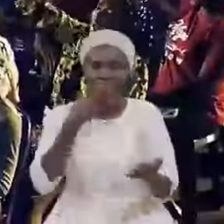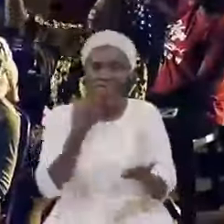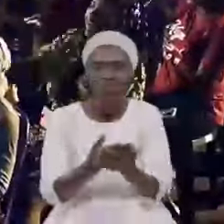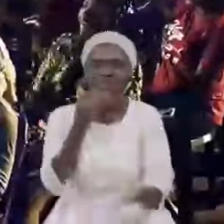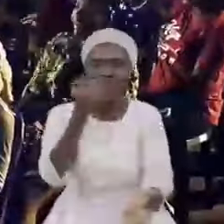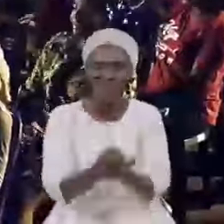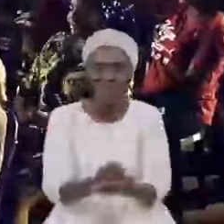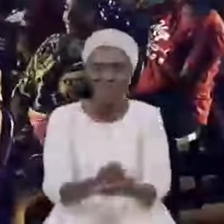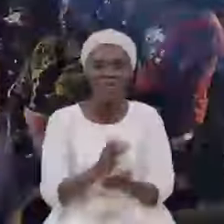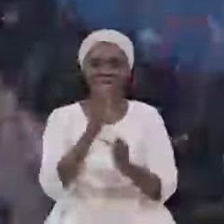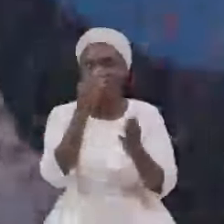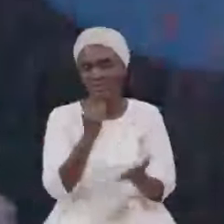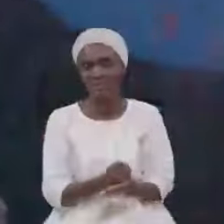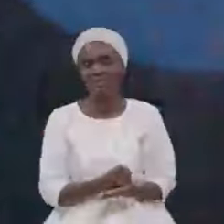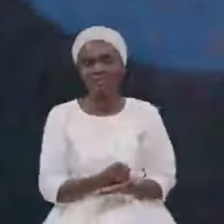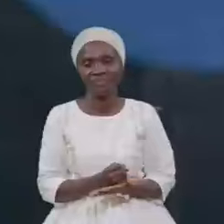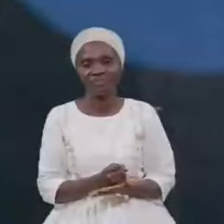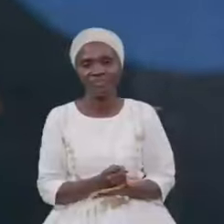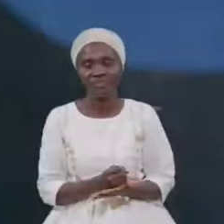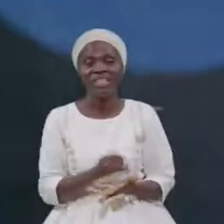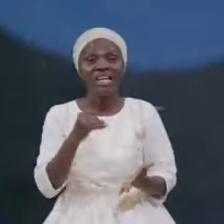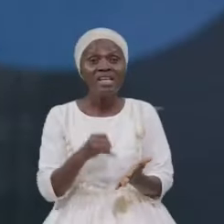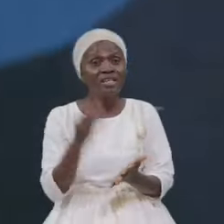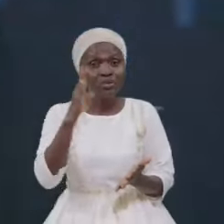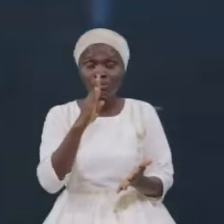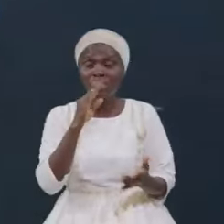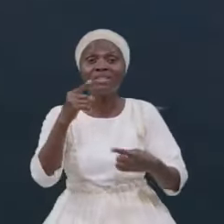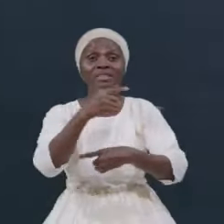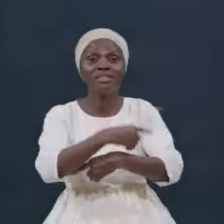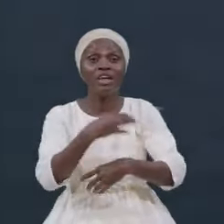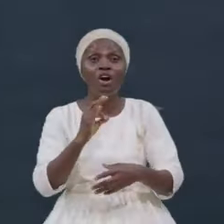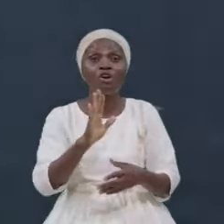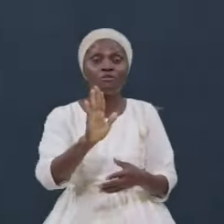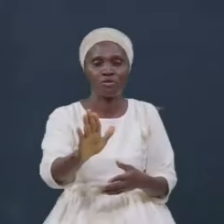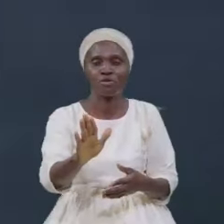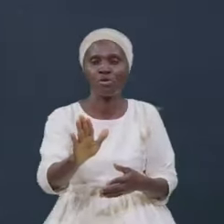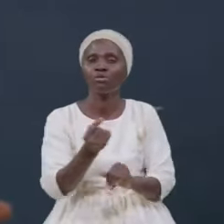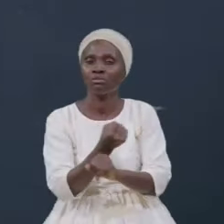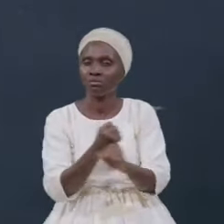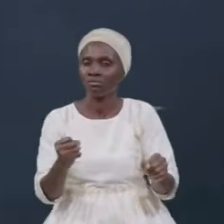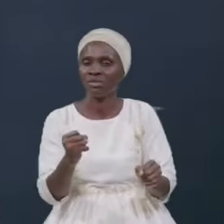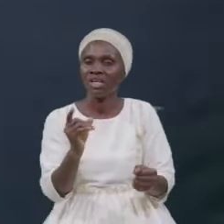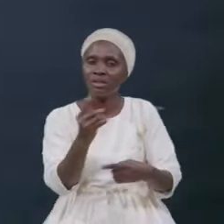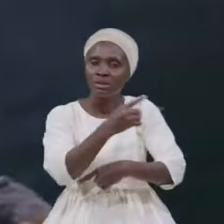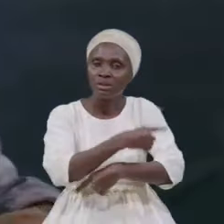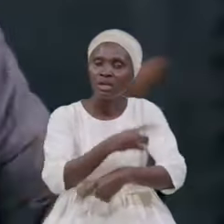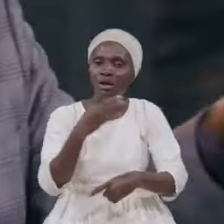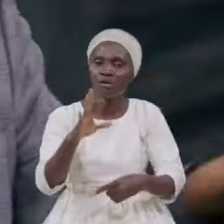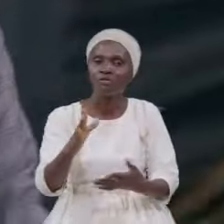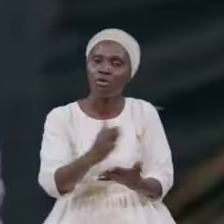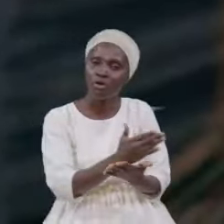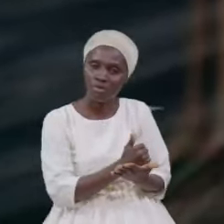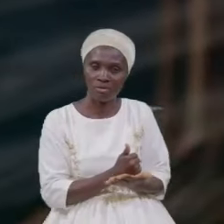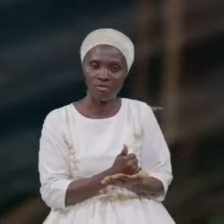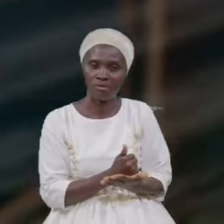the day of your recovery, the day of your recovery. That if you're sick in your body, here is still